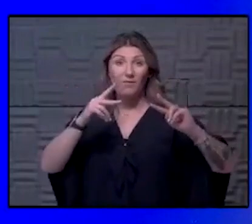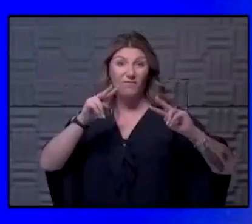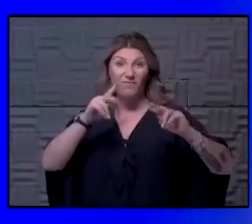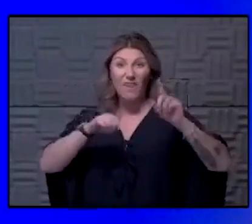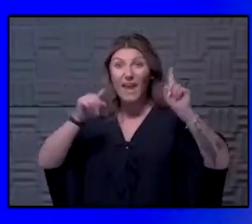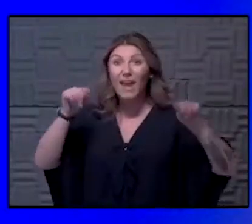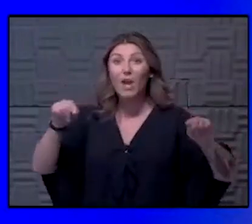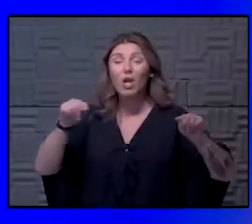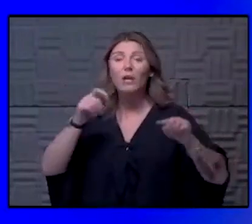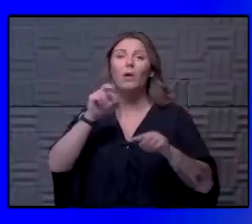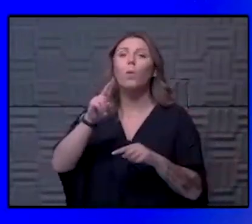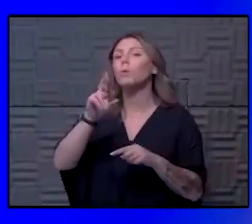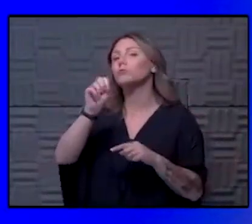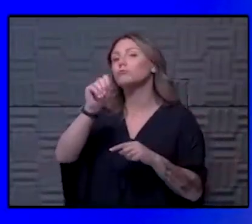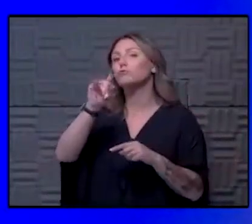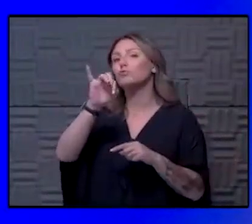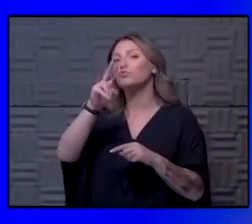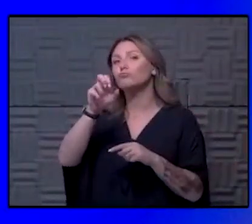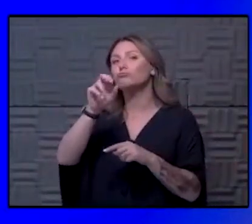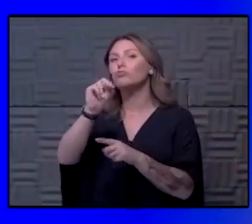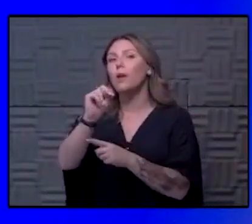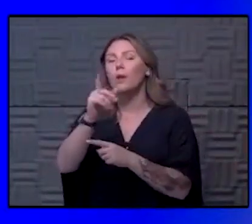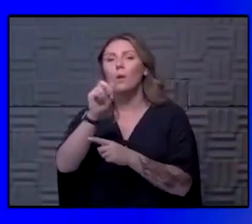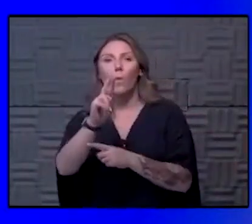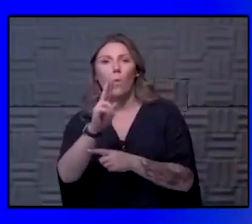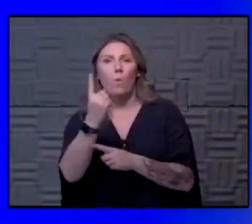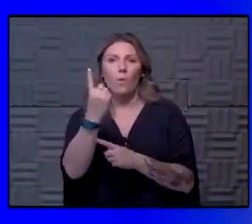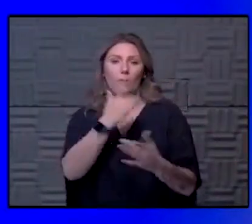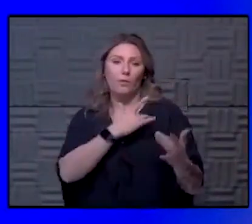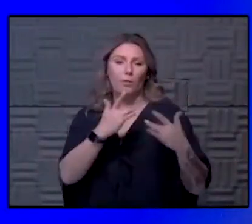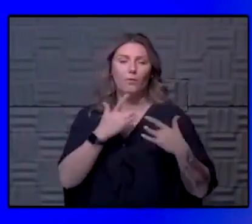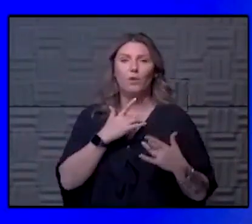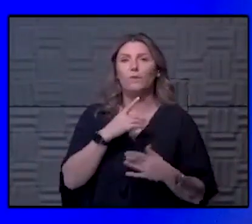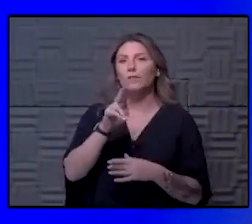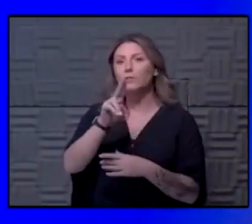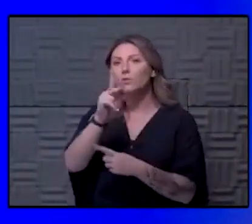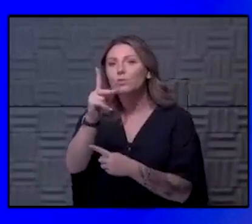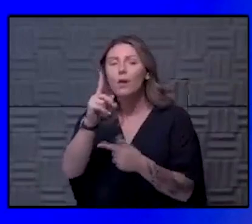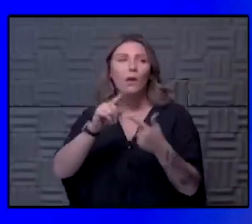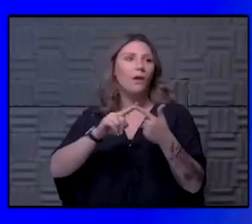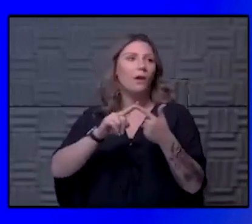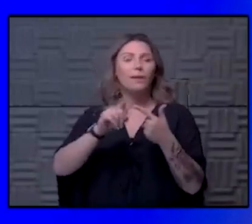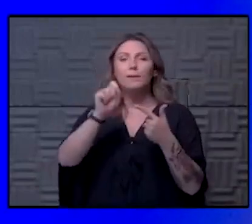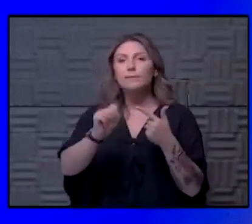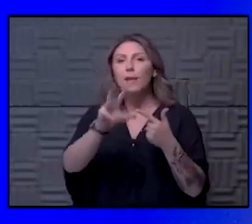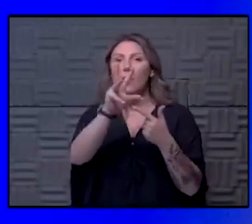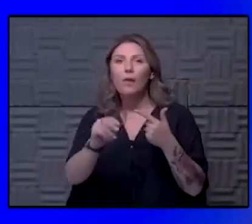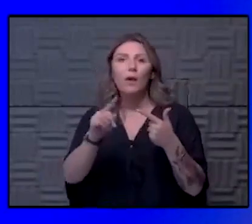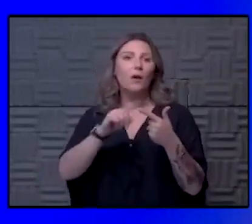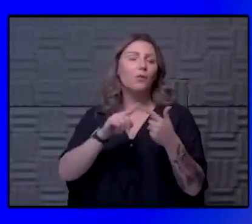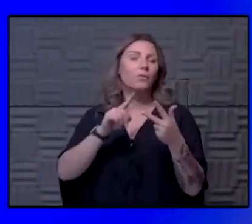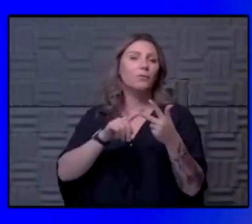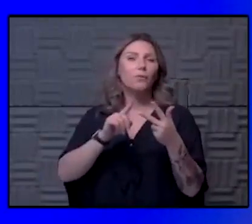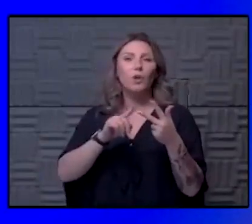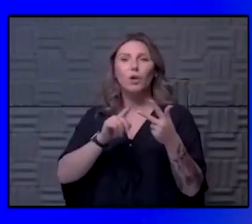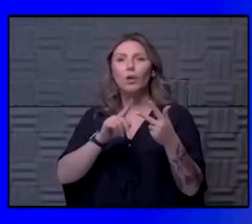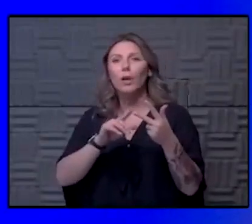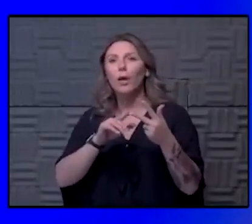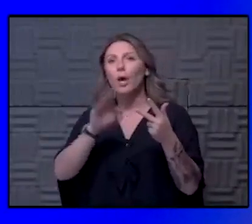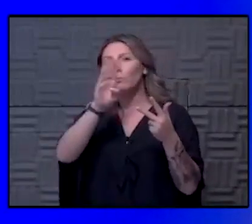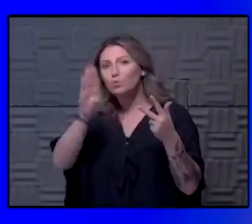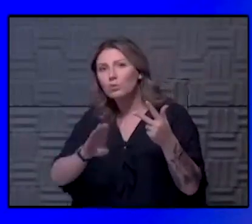typical strain, if you will, or is it one of these variants that concern whether UK, South Africa, Brazil, California, New York? So we do have